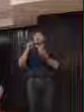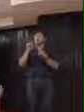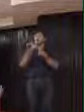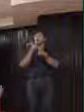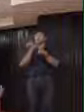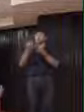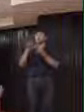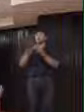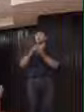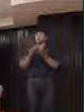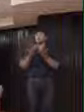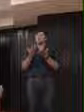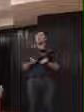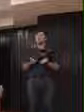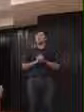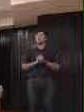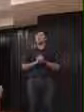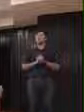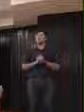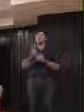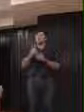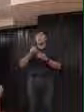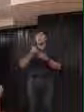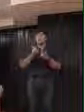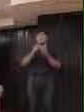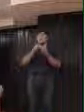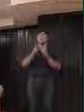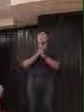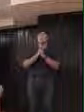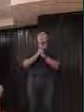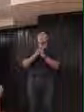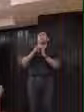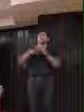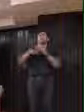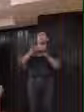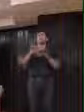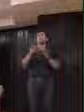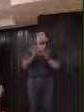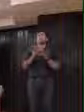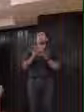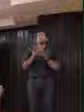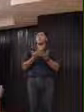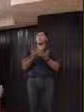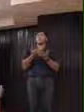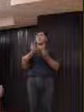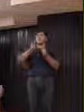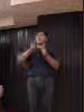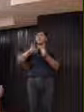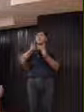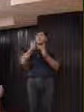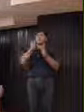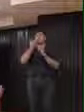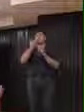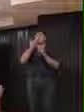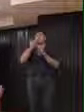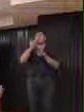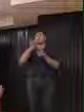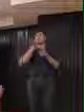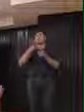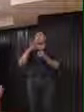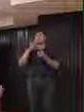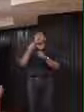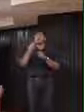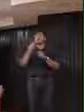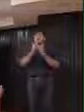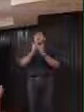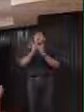been done. What I am pleading for is that yes, when you are dealing